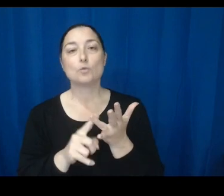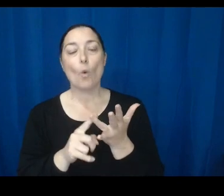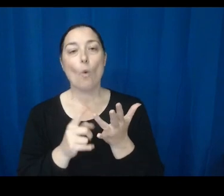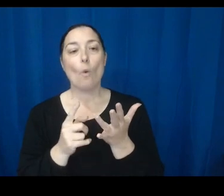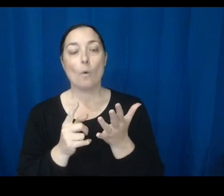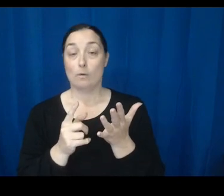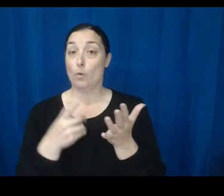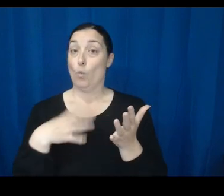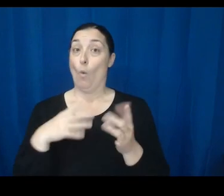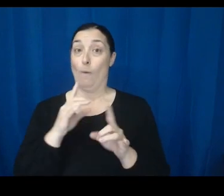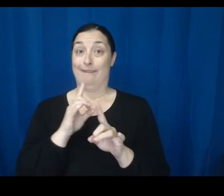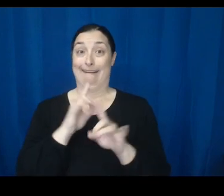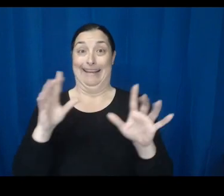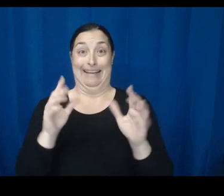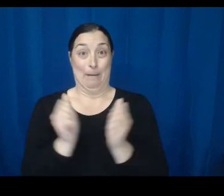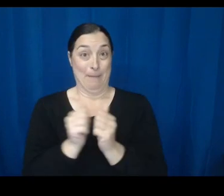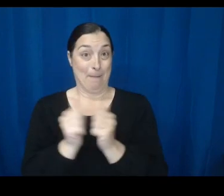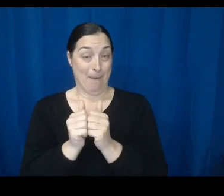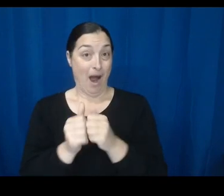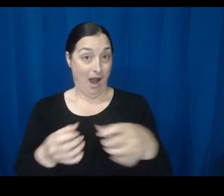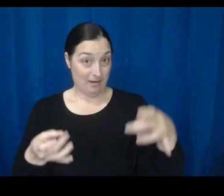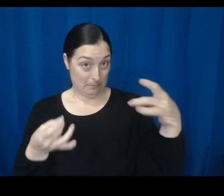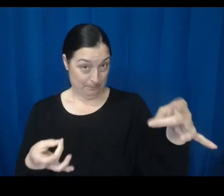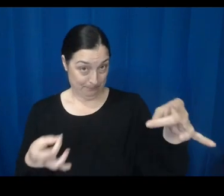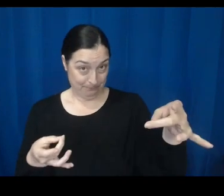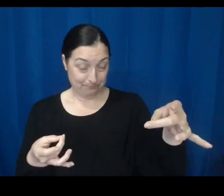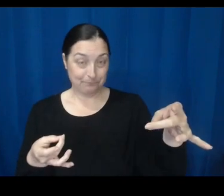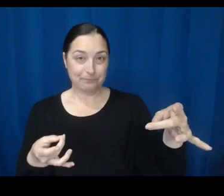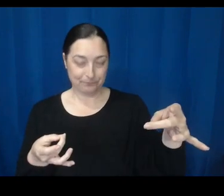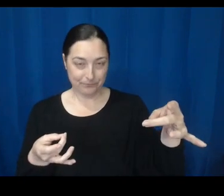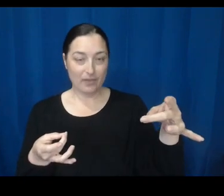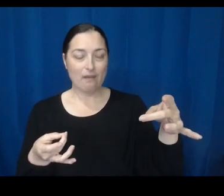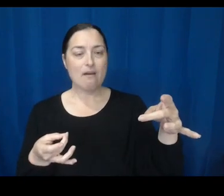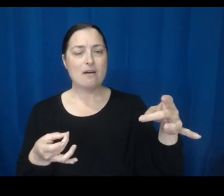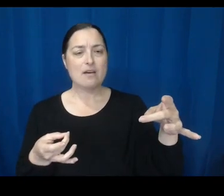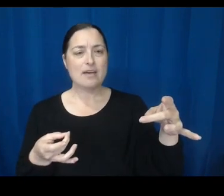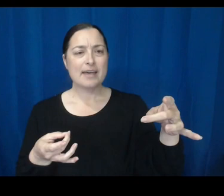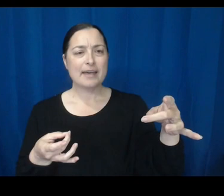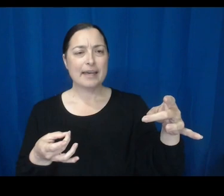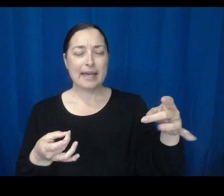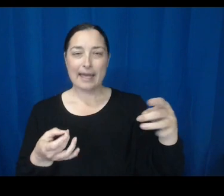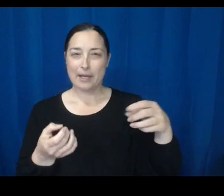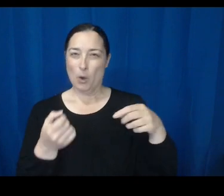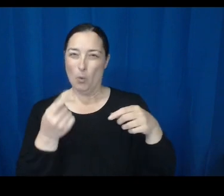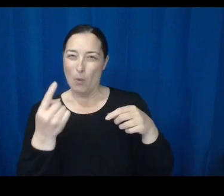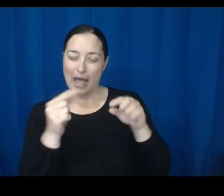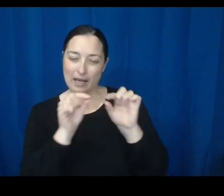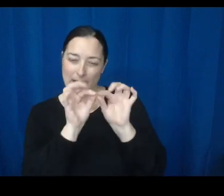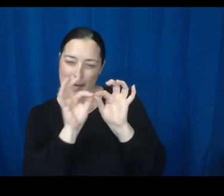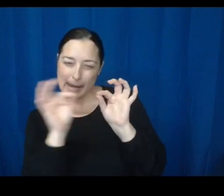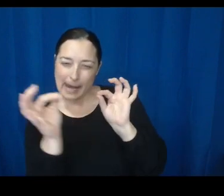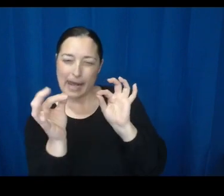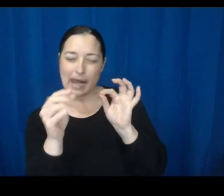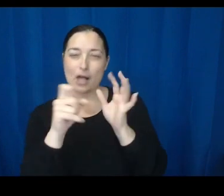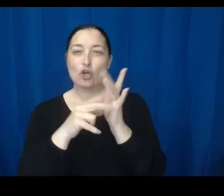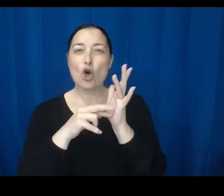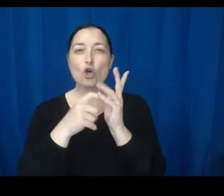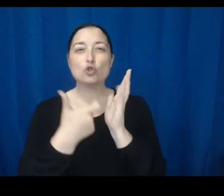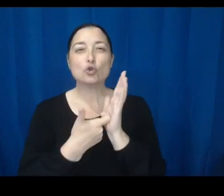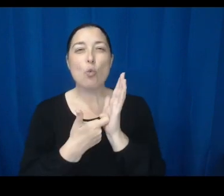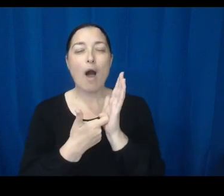sheet of paper and concentrating on a particular contour or edge on our still life.